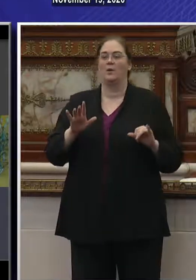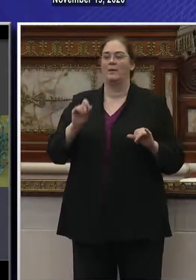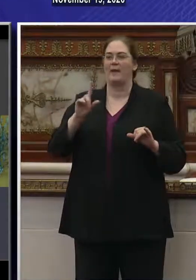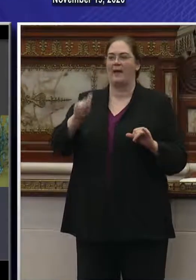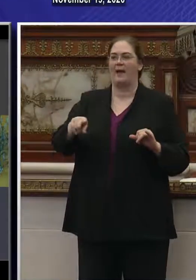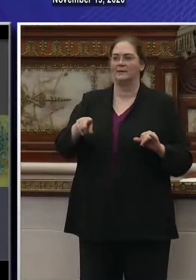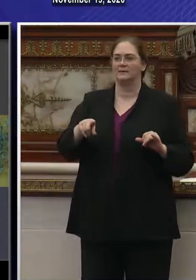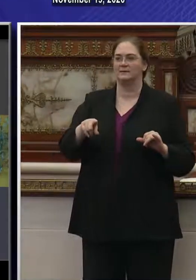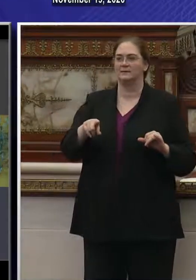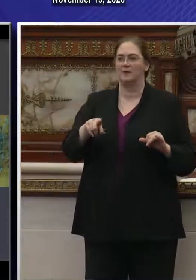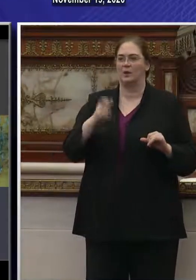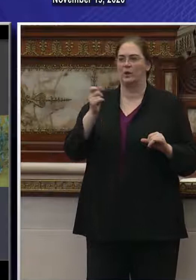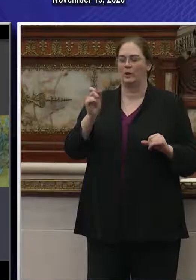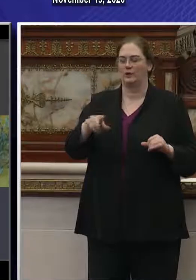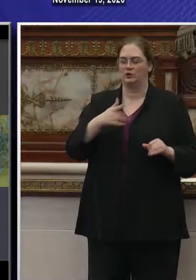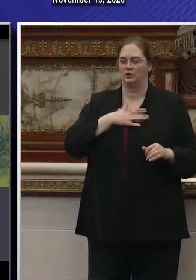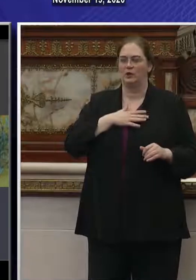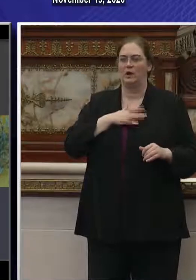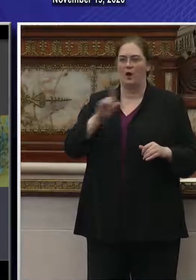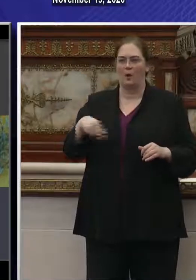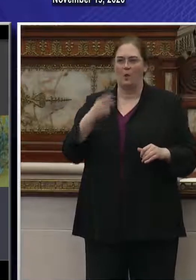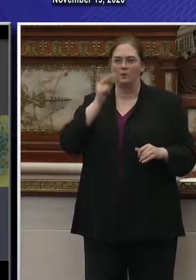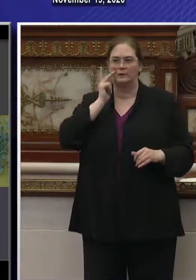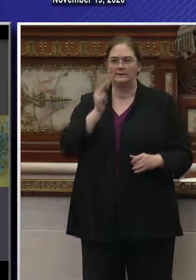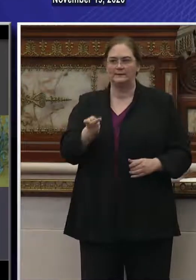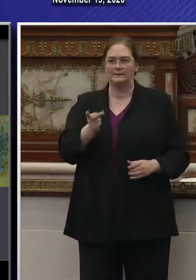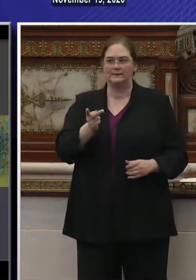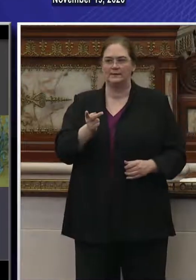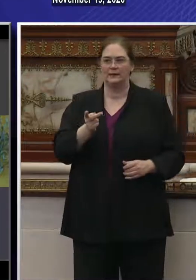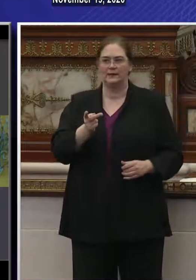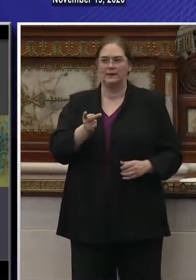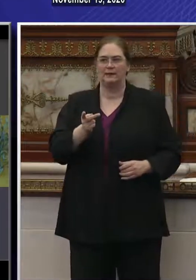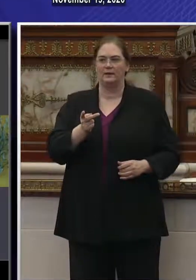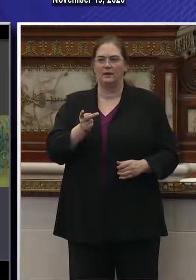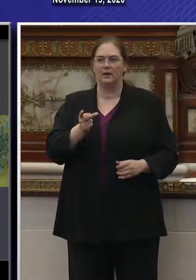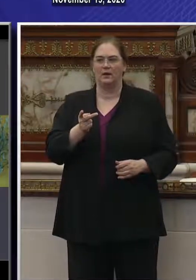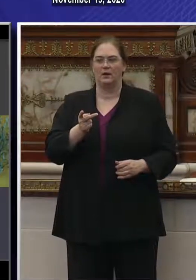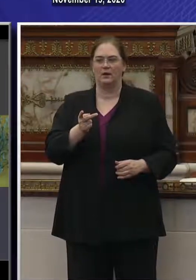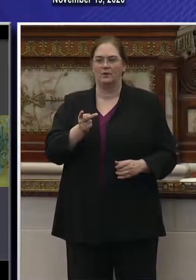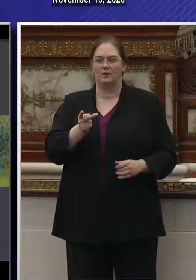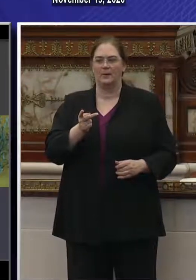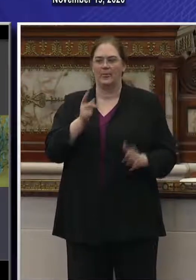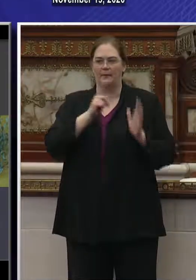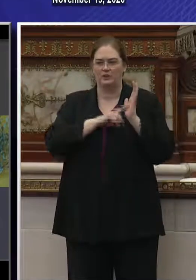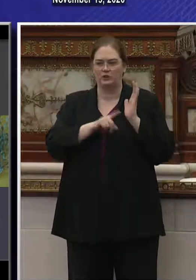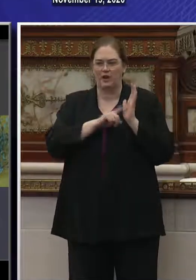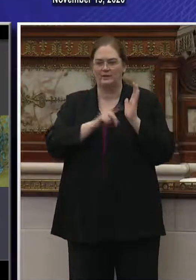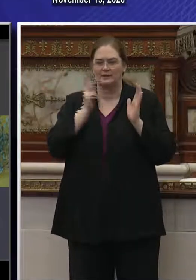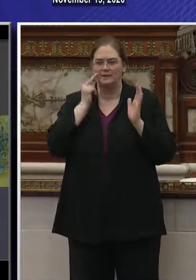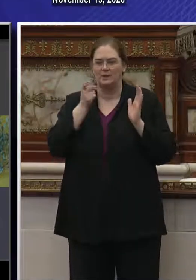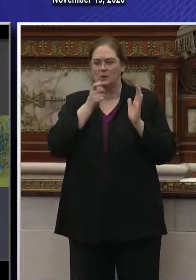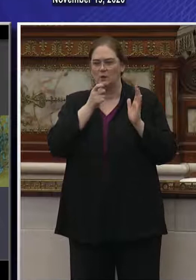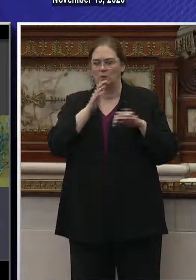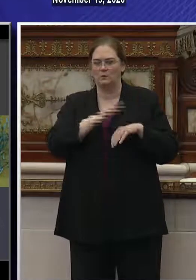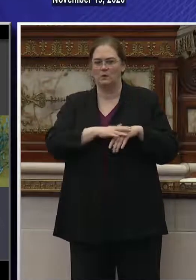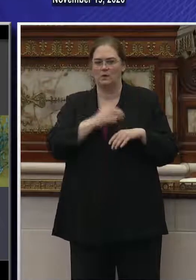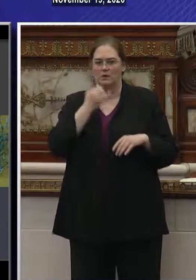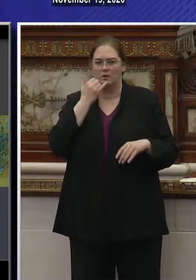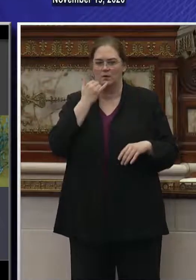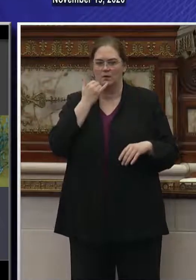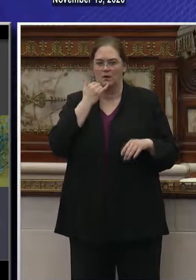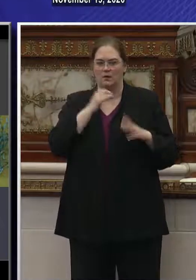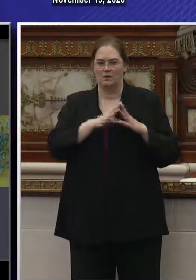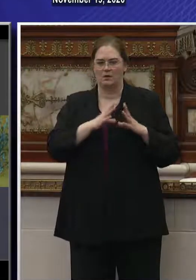ask my quick question. So I only see. Let me check to see who's still on the call